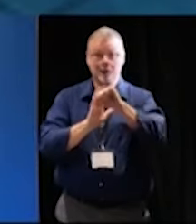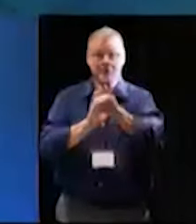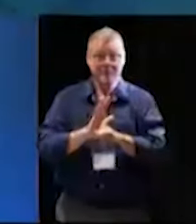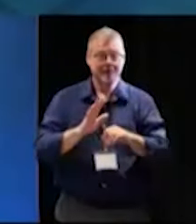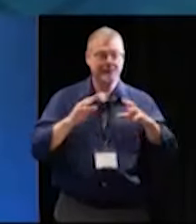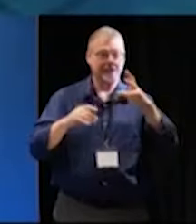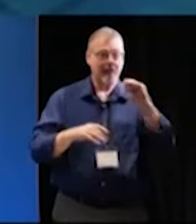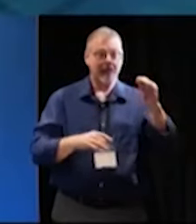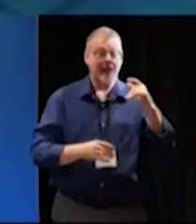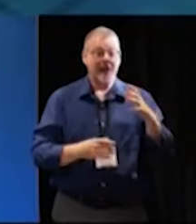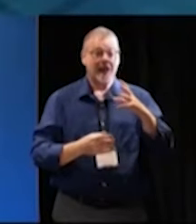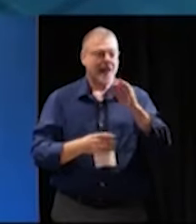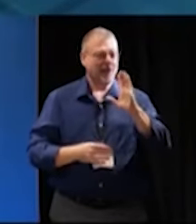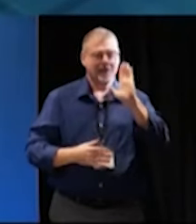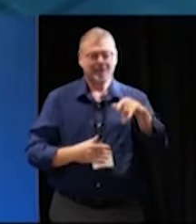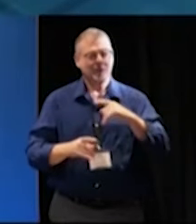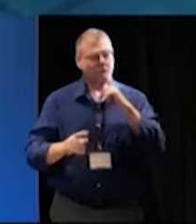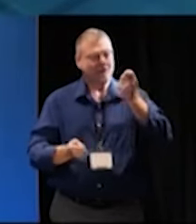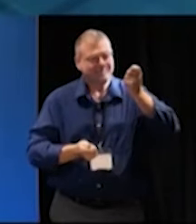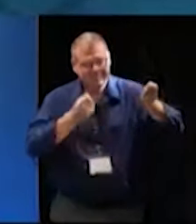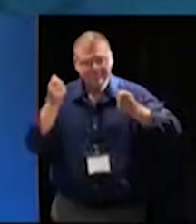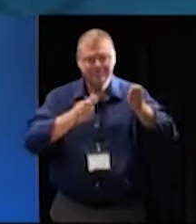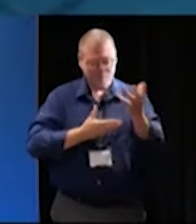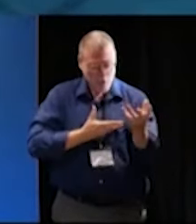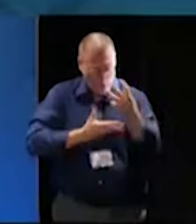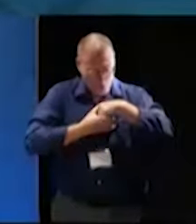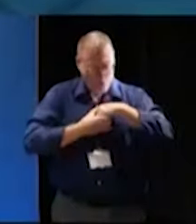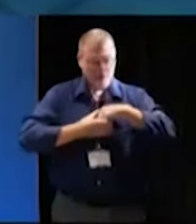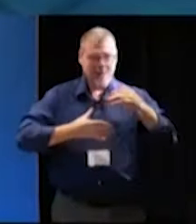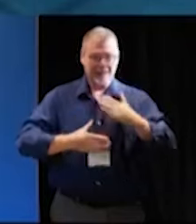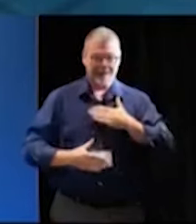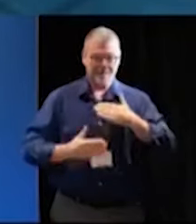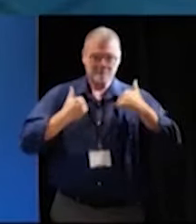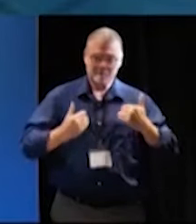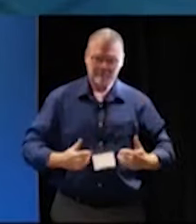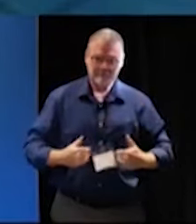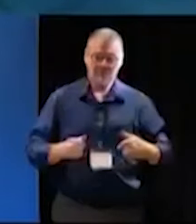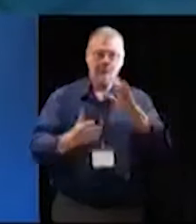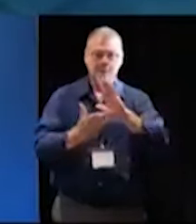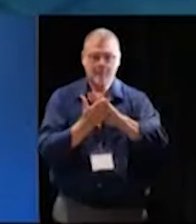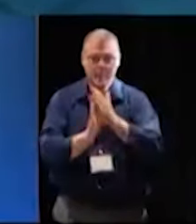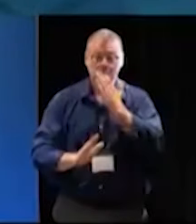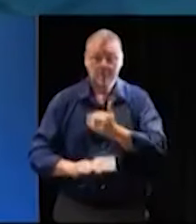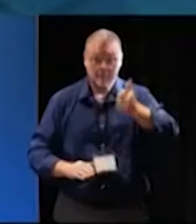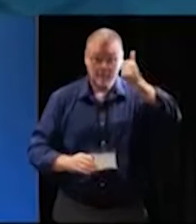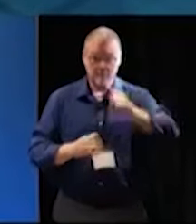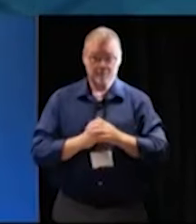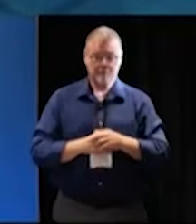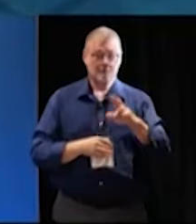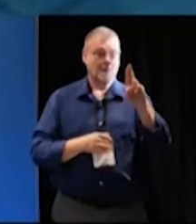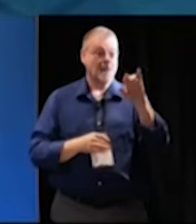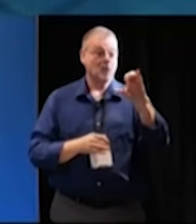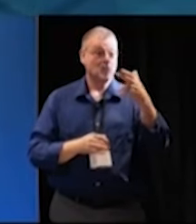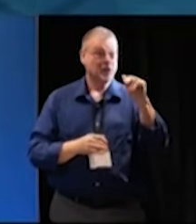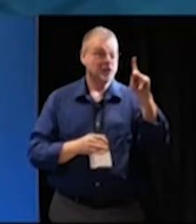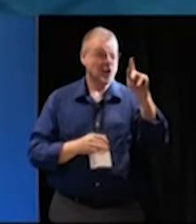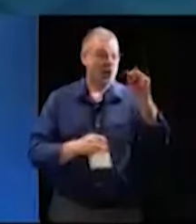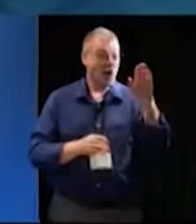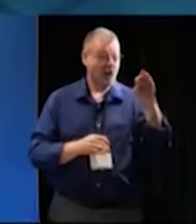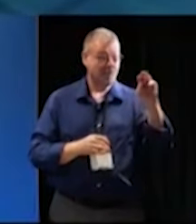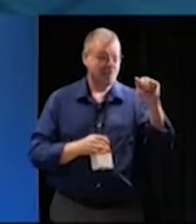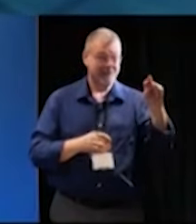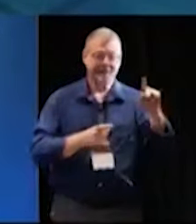time. But it's what drives us. It's in our DNA to be the best. And so I have the best. Richard Kaufman is doing an extraordinary